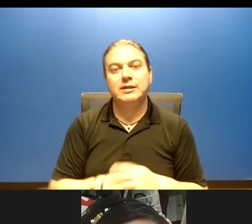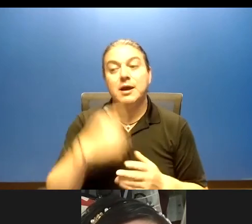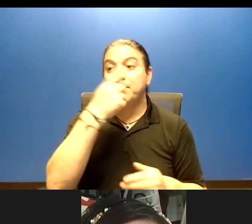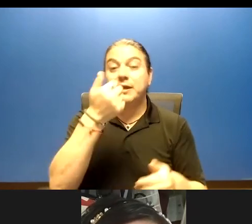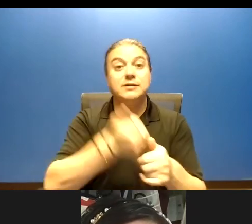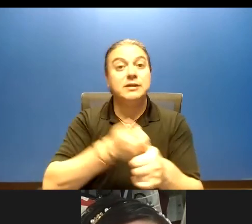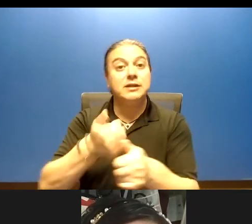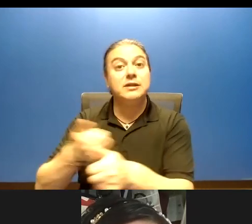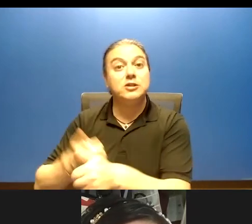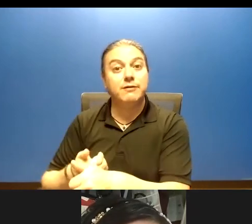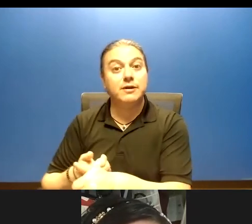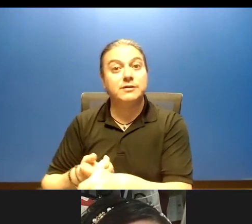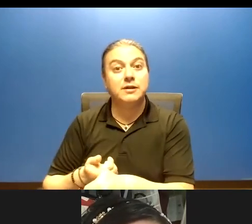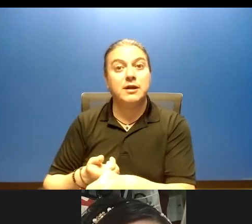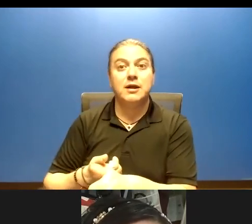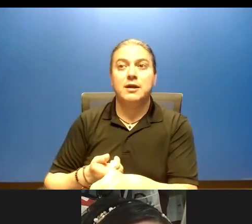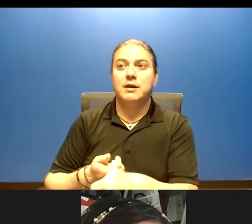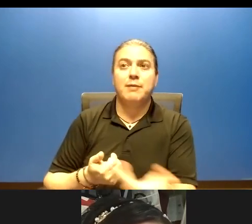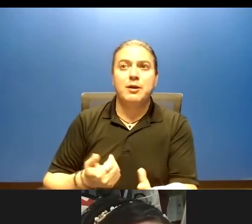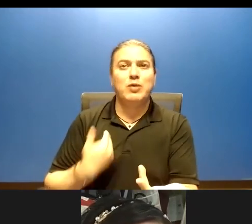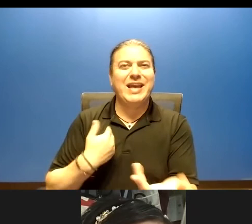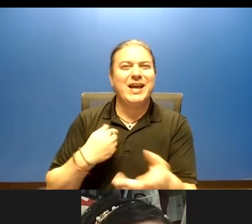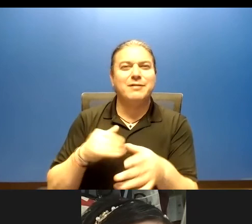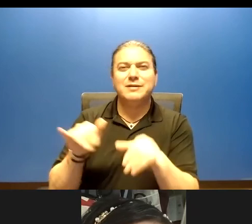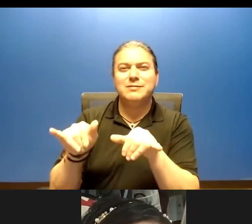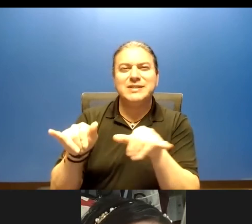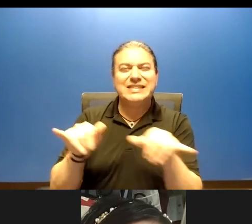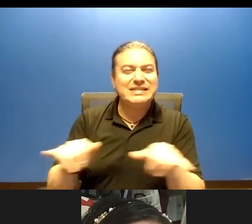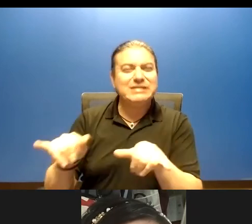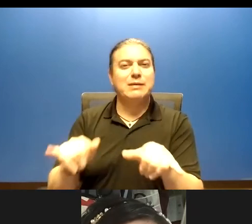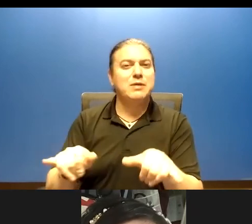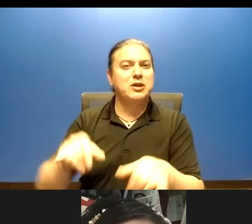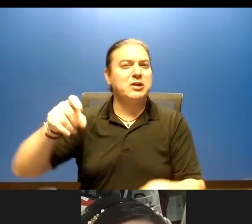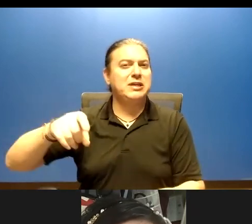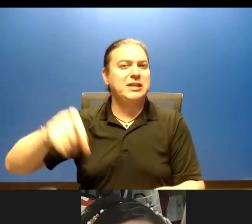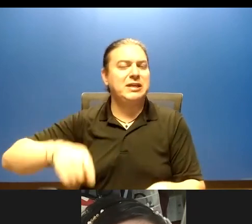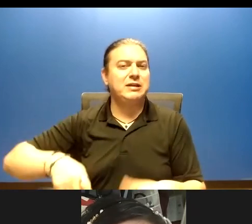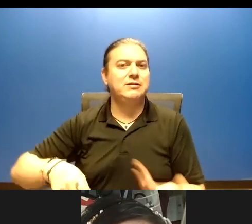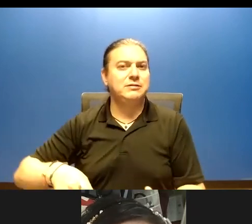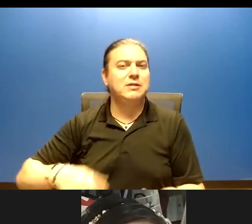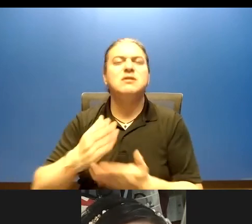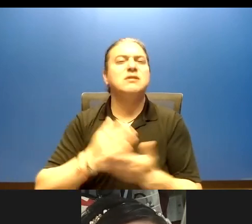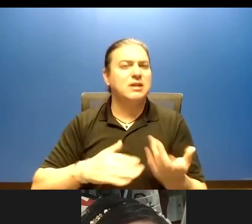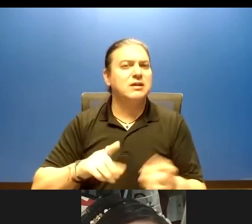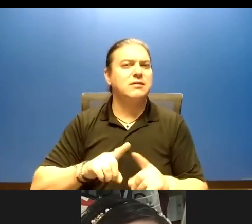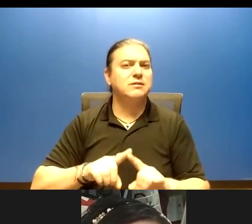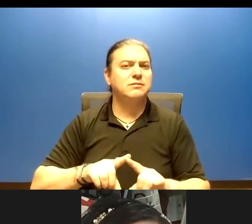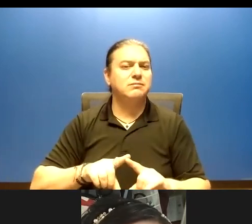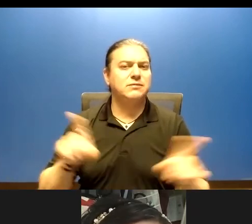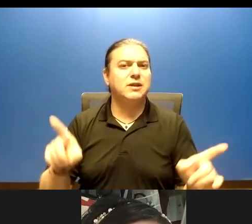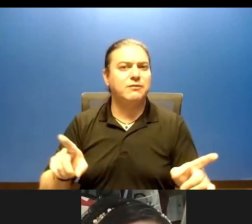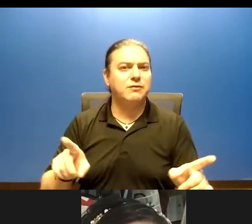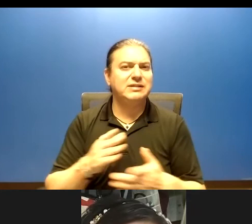we basically have very similar needs for the most part. You know, there might be a little